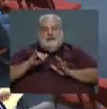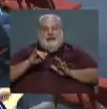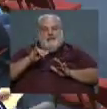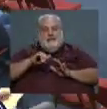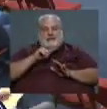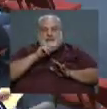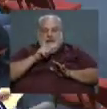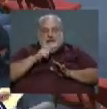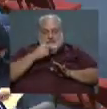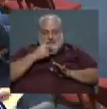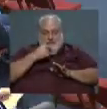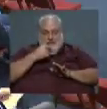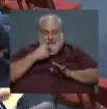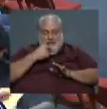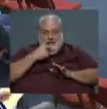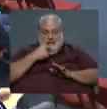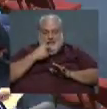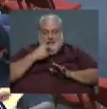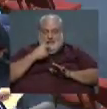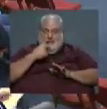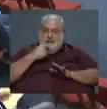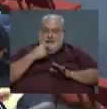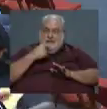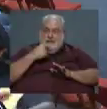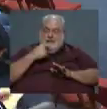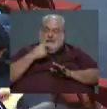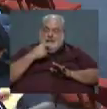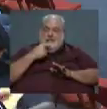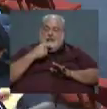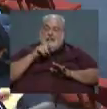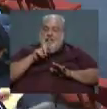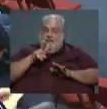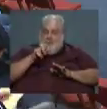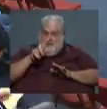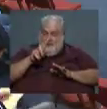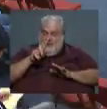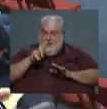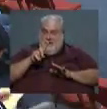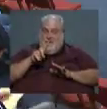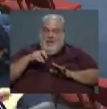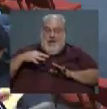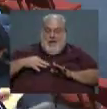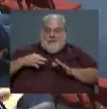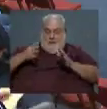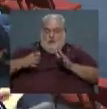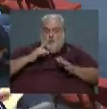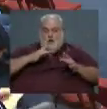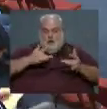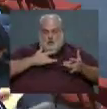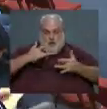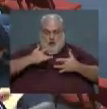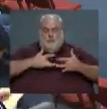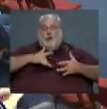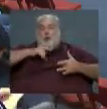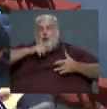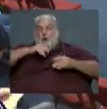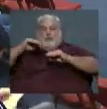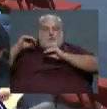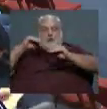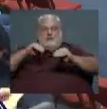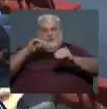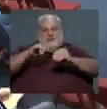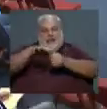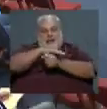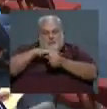that they would be, I get a DVD. He was saying that the applicants were concerned about who would be coming in